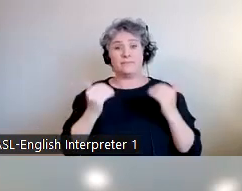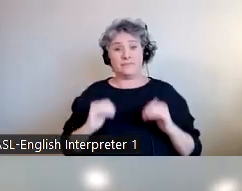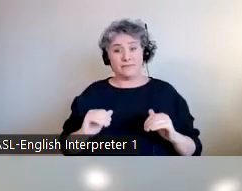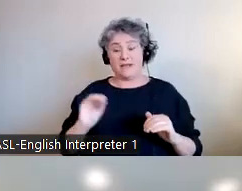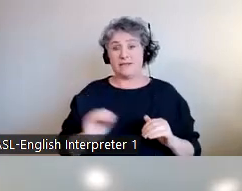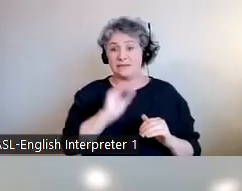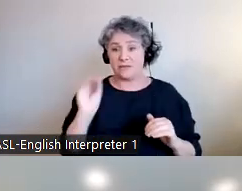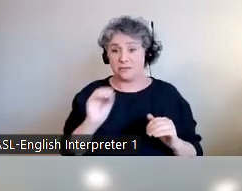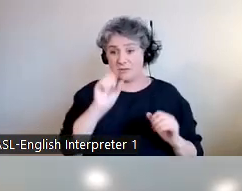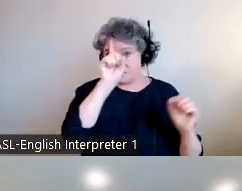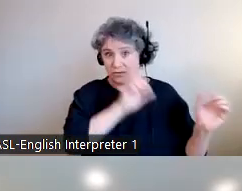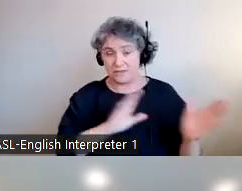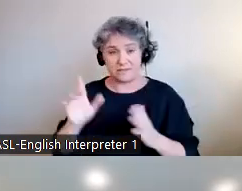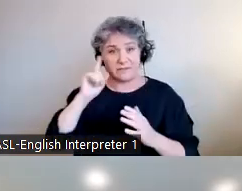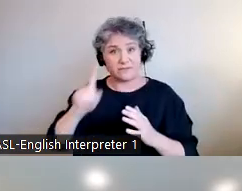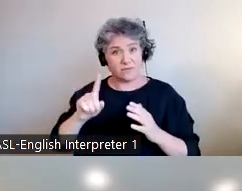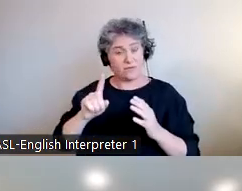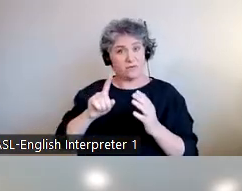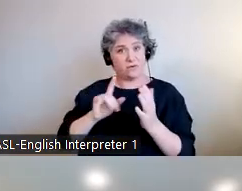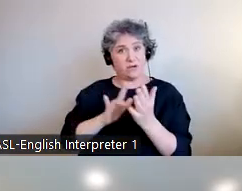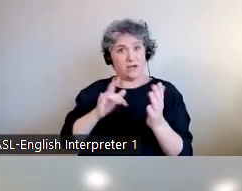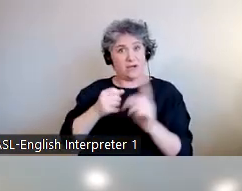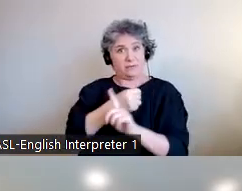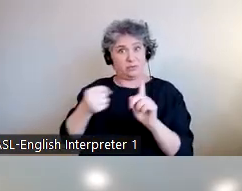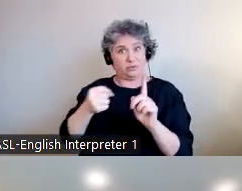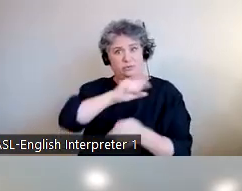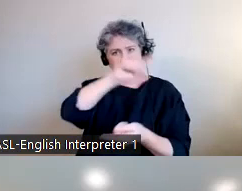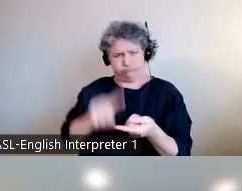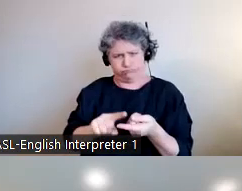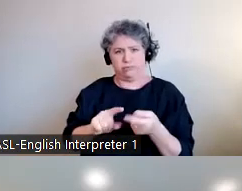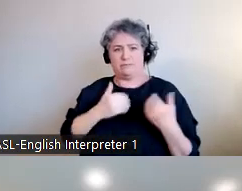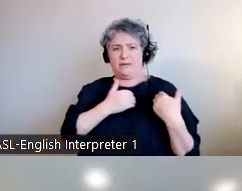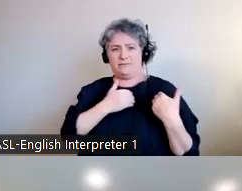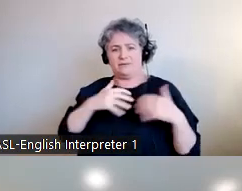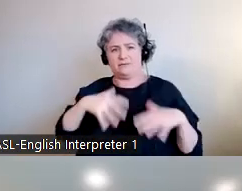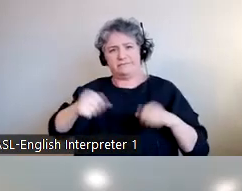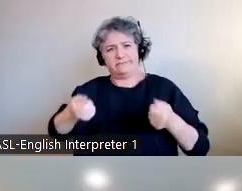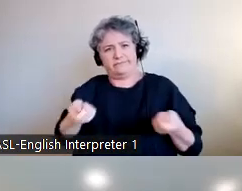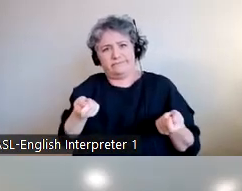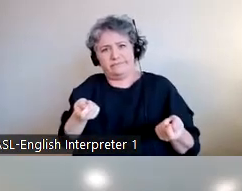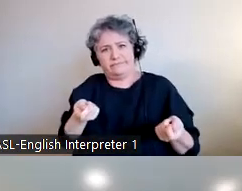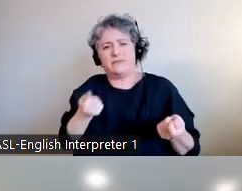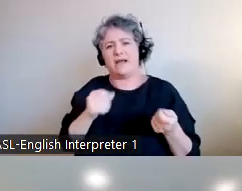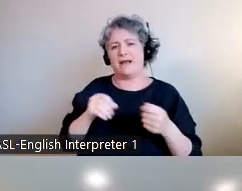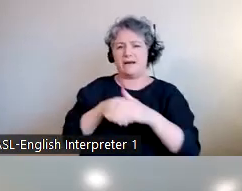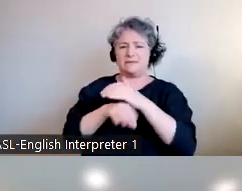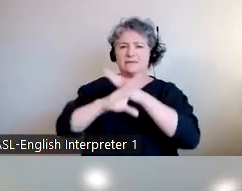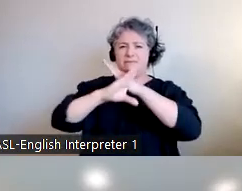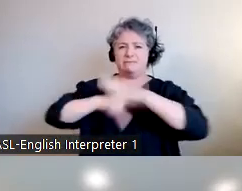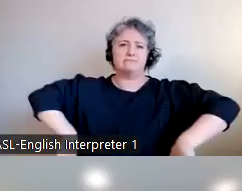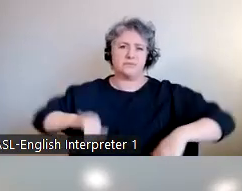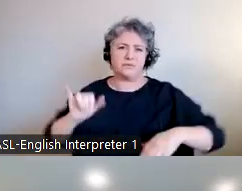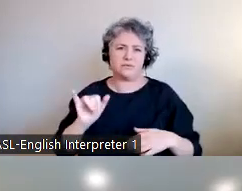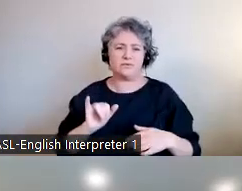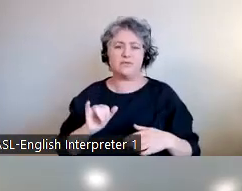combat elder abuse, and we are funded through the Ministry for Seniors and Accessibility. These are the three pillars of that